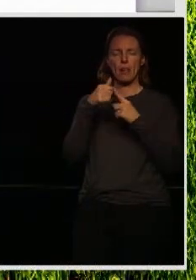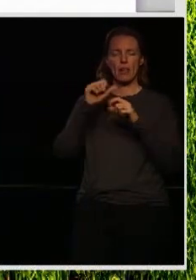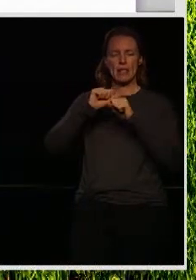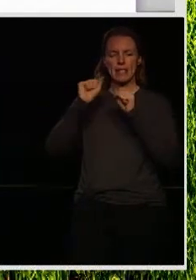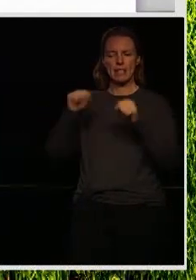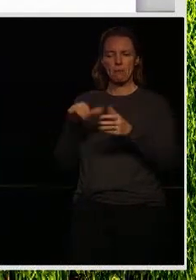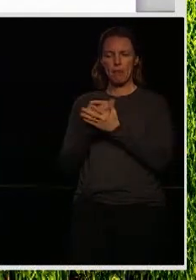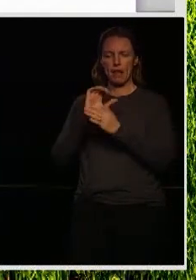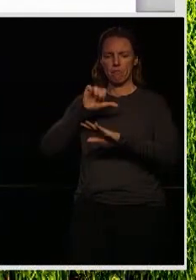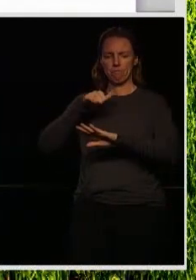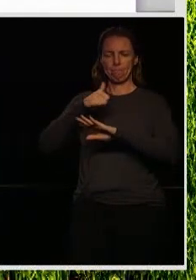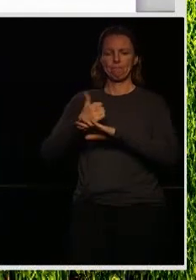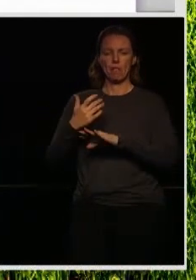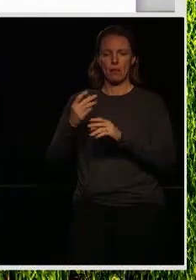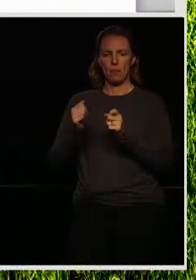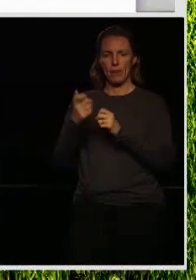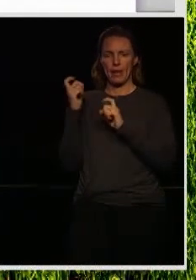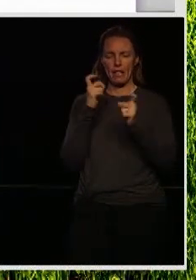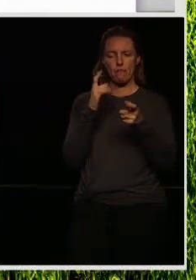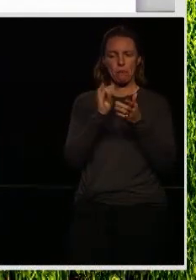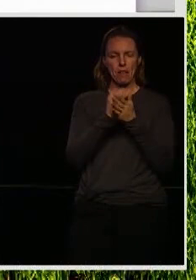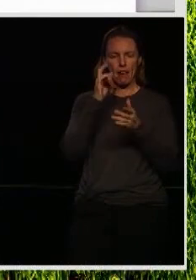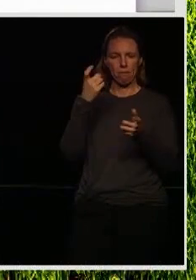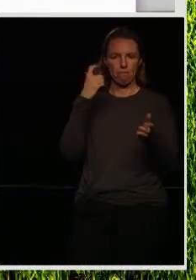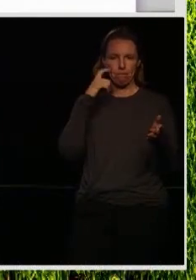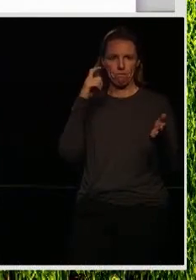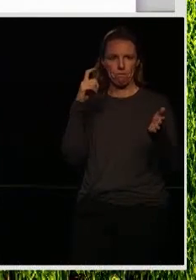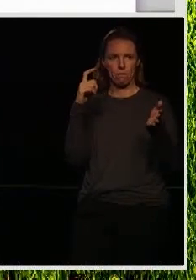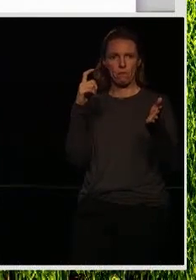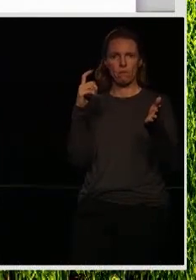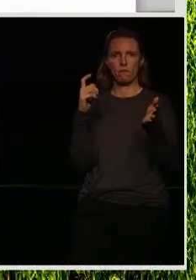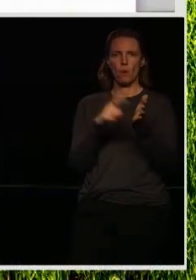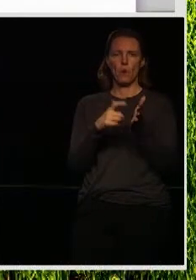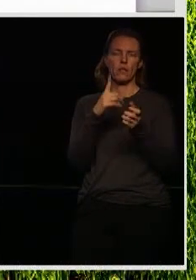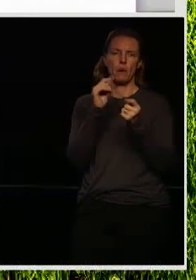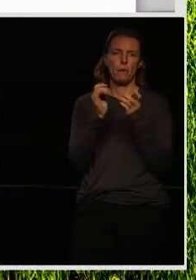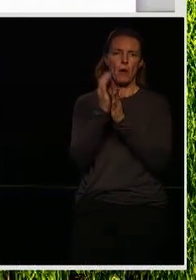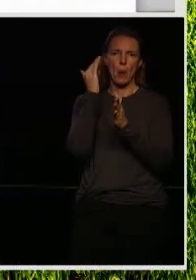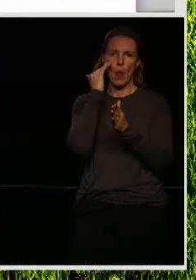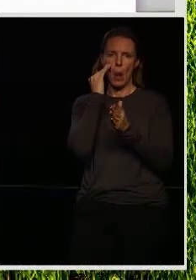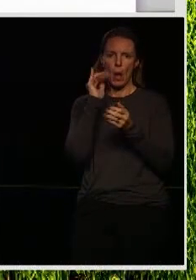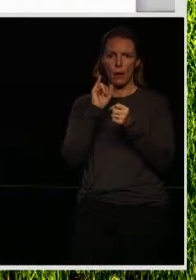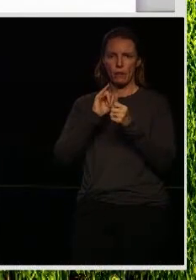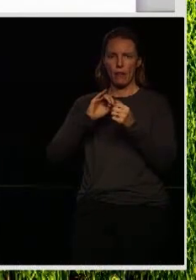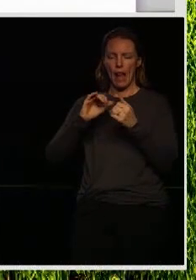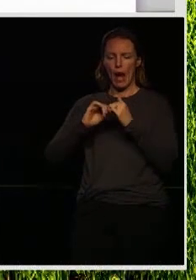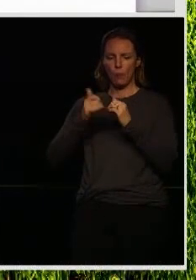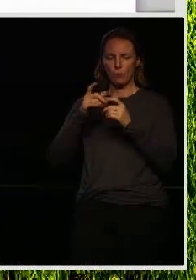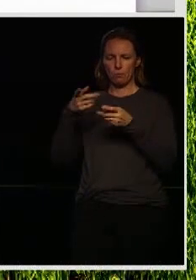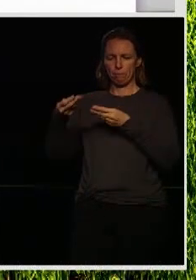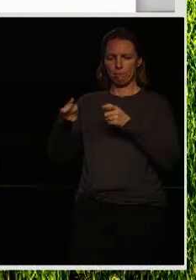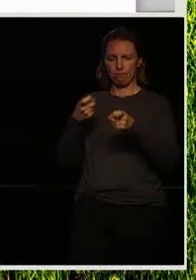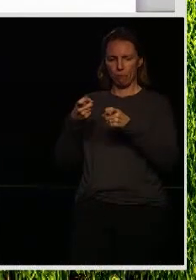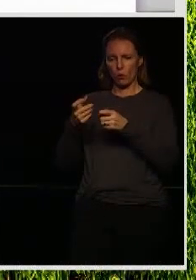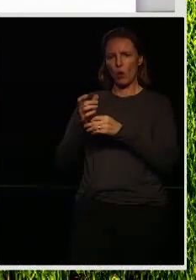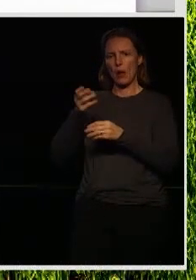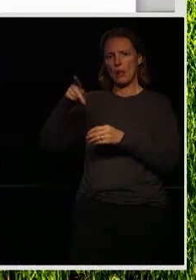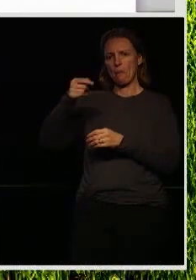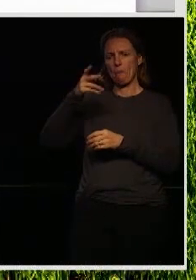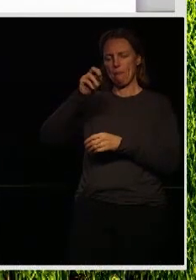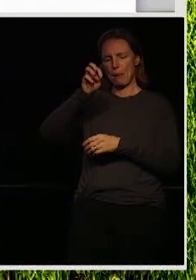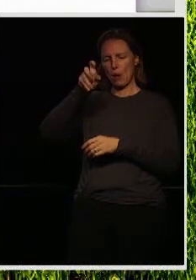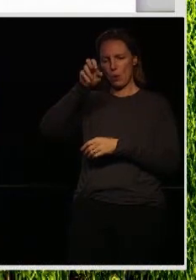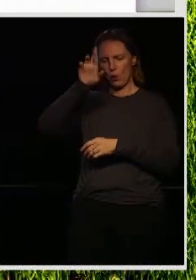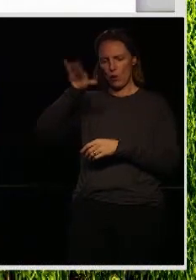It will give him that sort of alert so that he'll know how to mitigate the powdery mildew pressures in his field. He also has locations